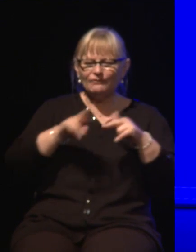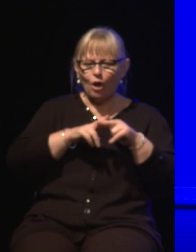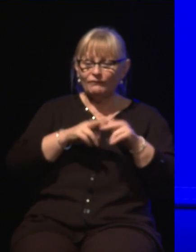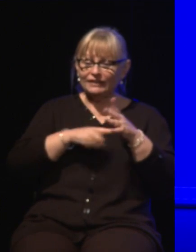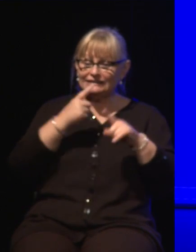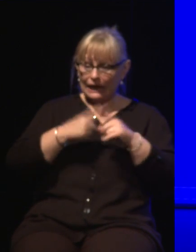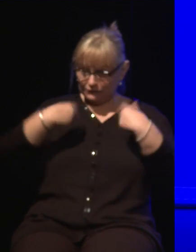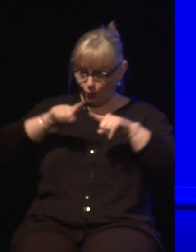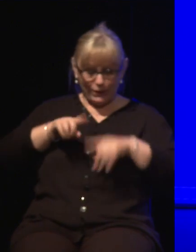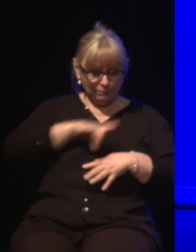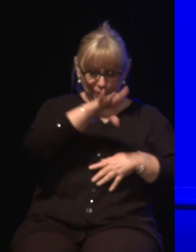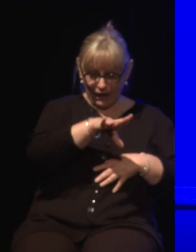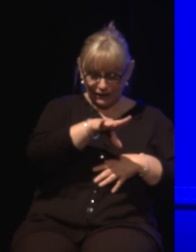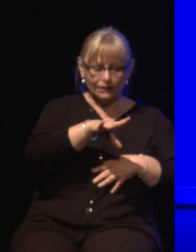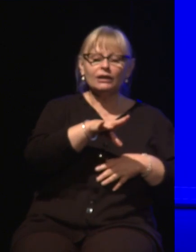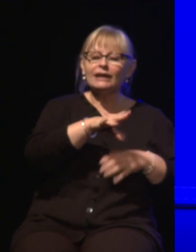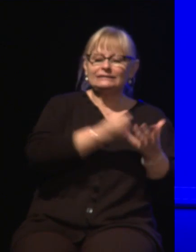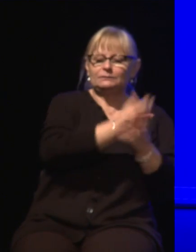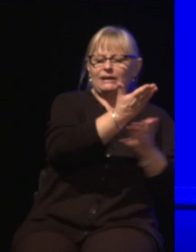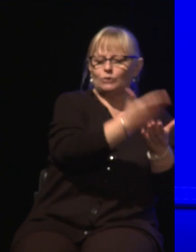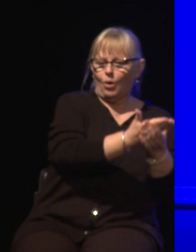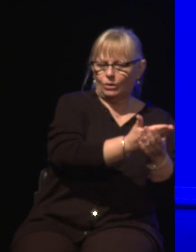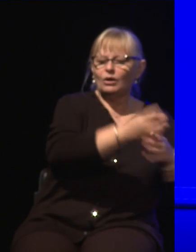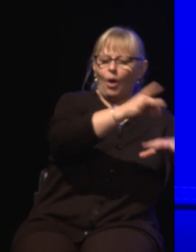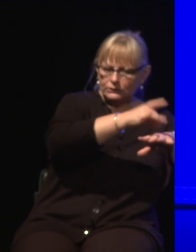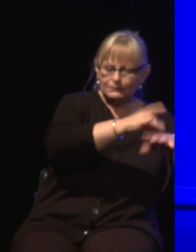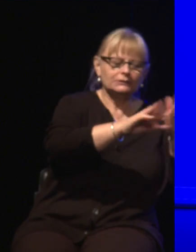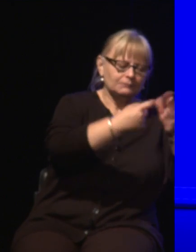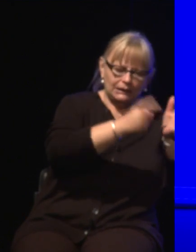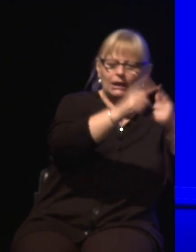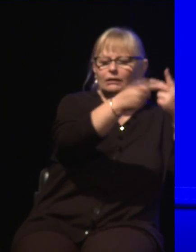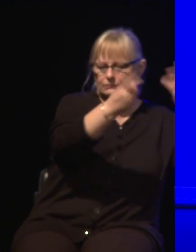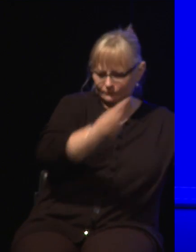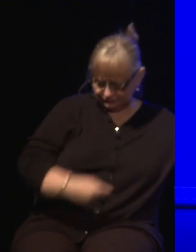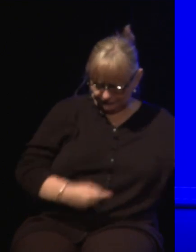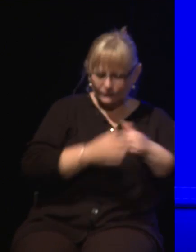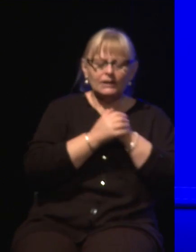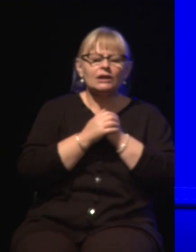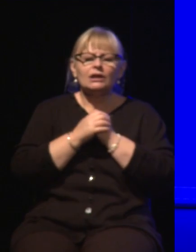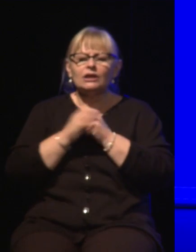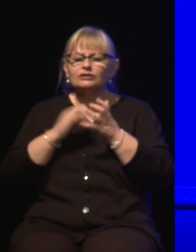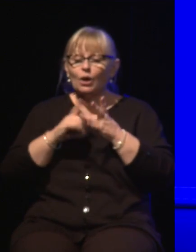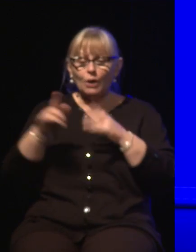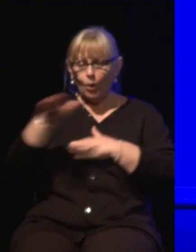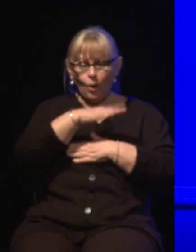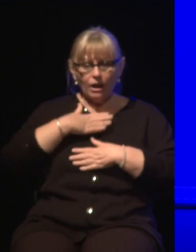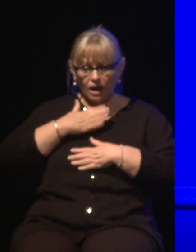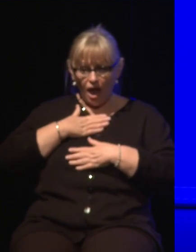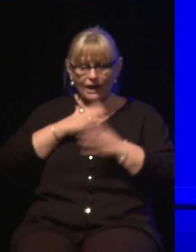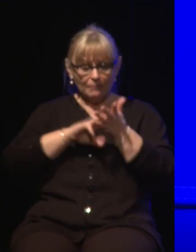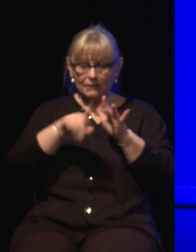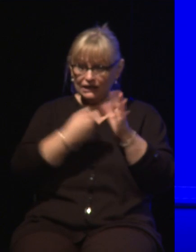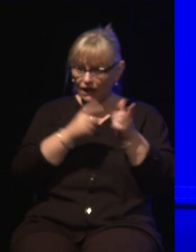pay. As I said, some of those programs are very popular, but some are less popular. So we all like